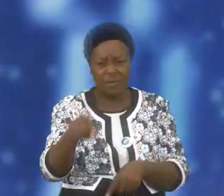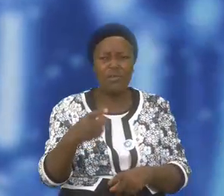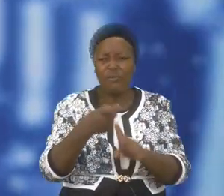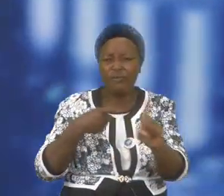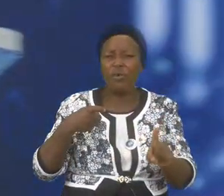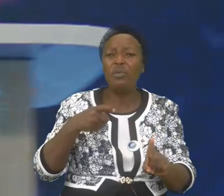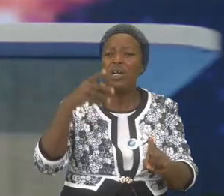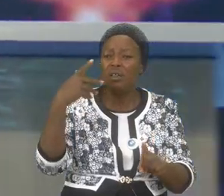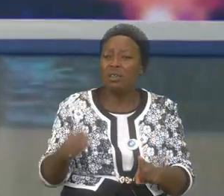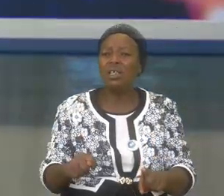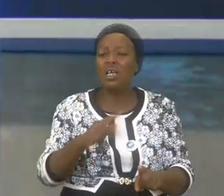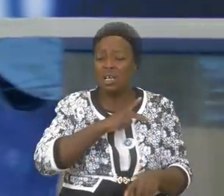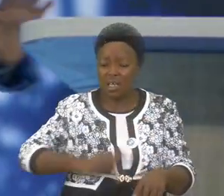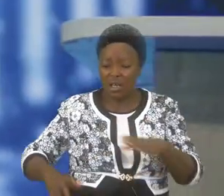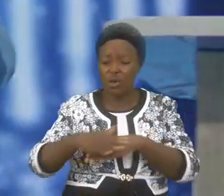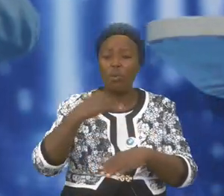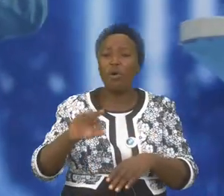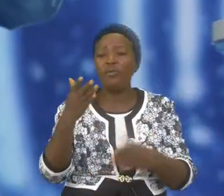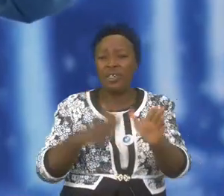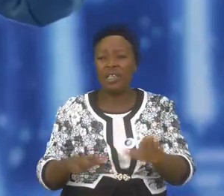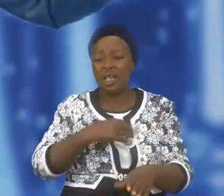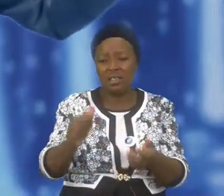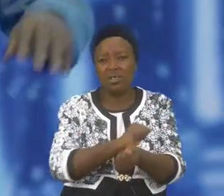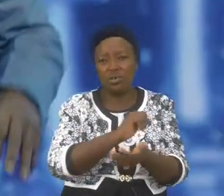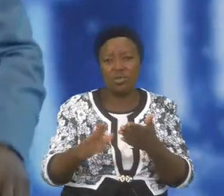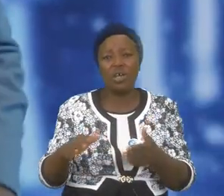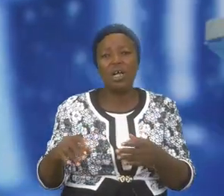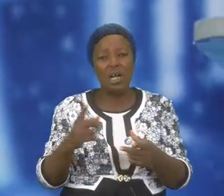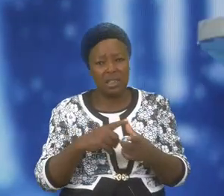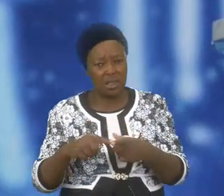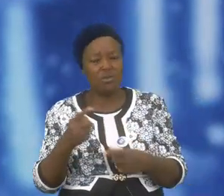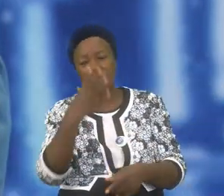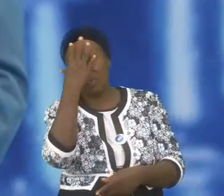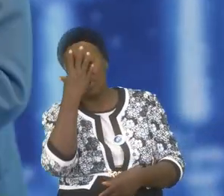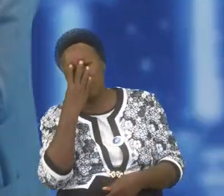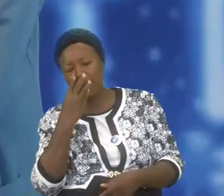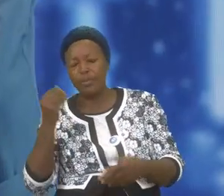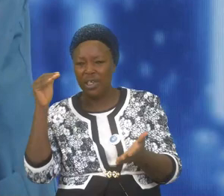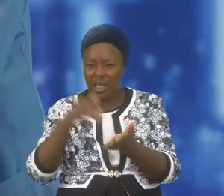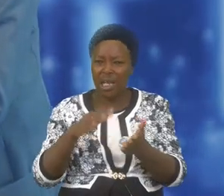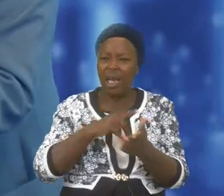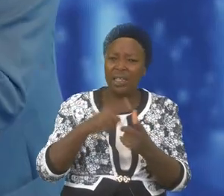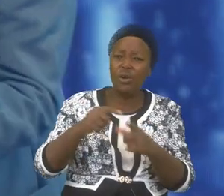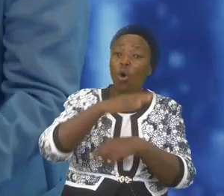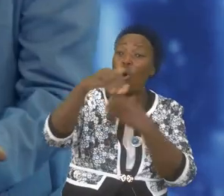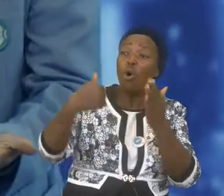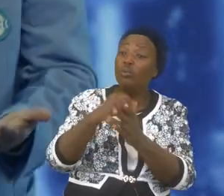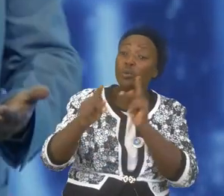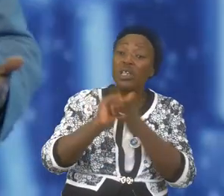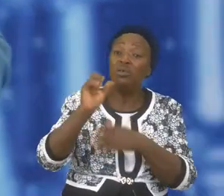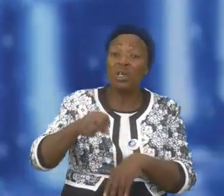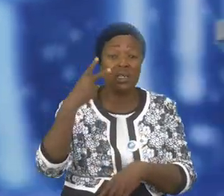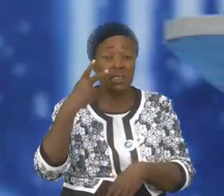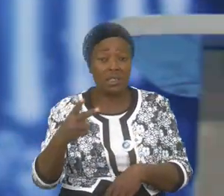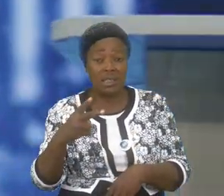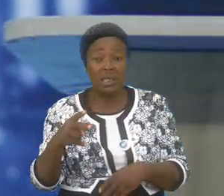And then you sleep again. And all the people you can see, all of us who are still alive, you can see those who are, you cannot see those who are